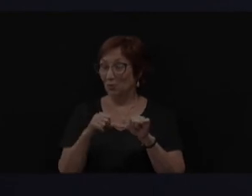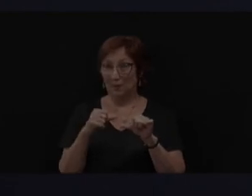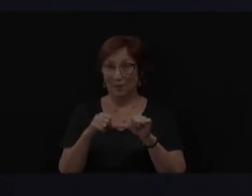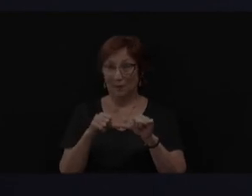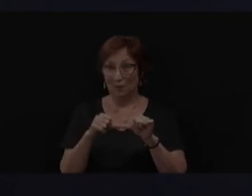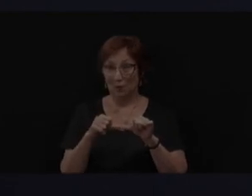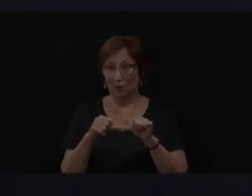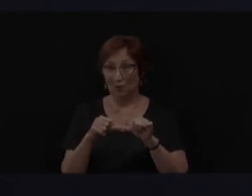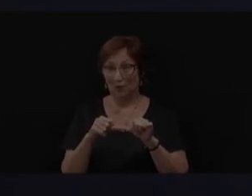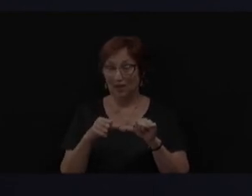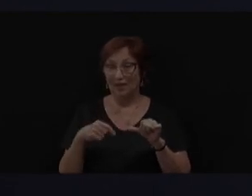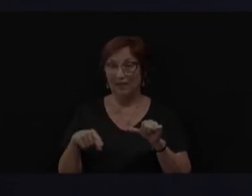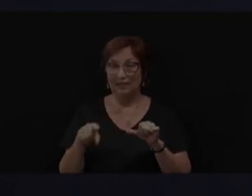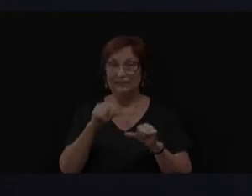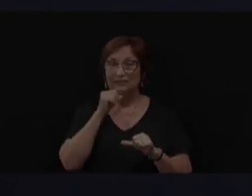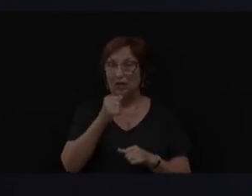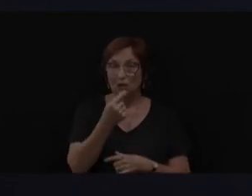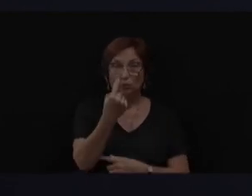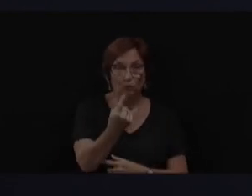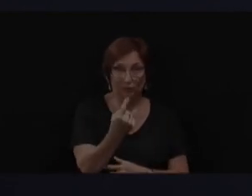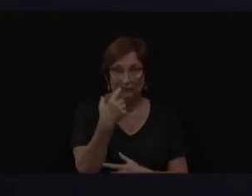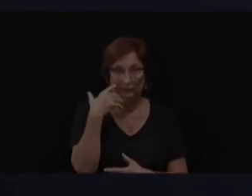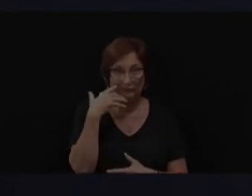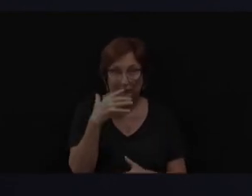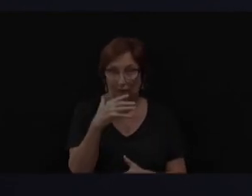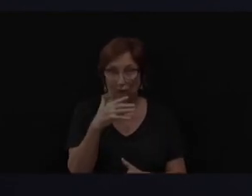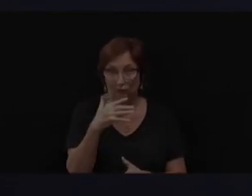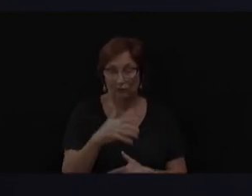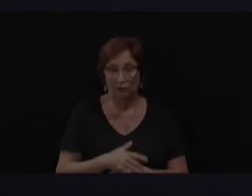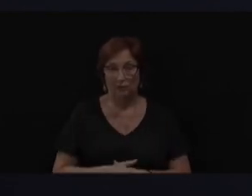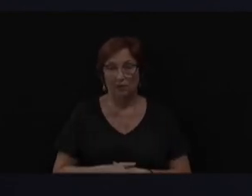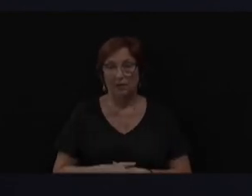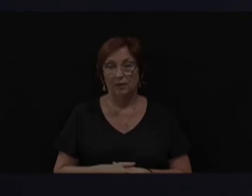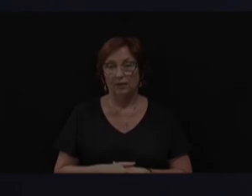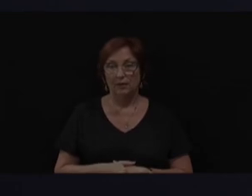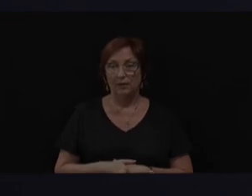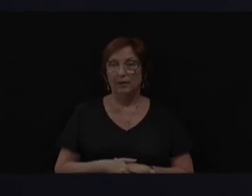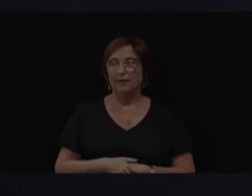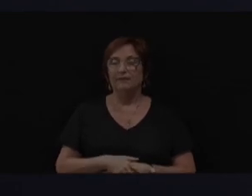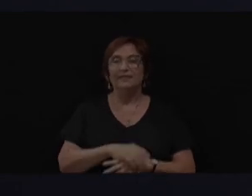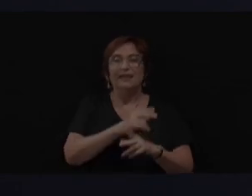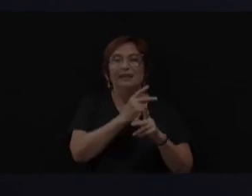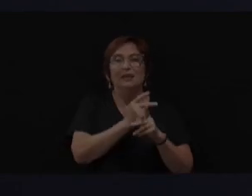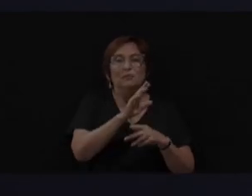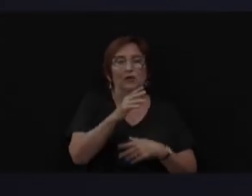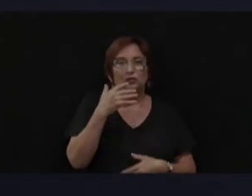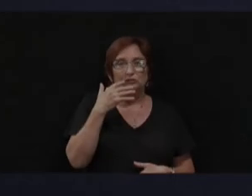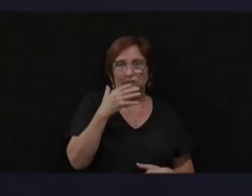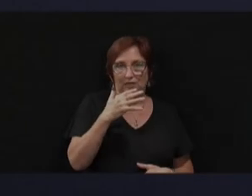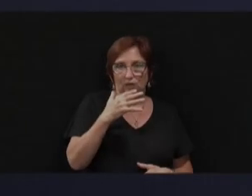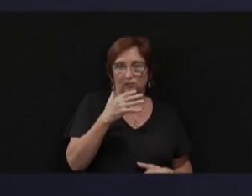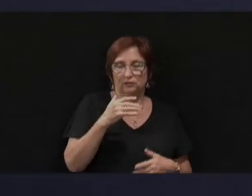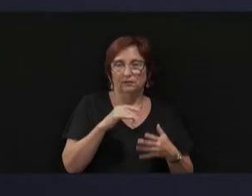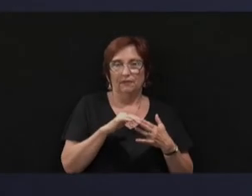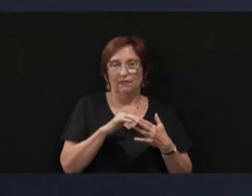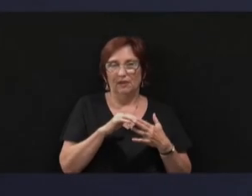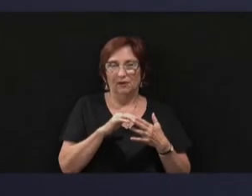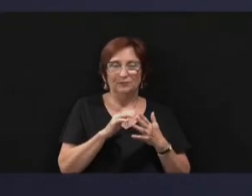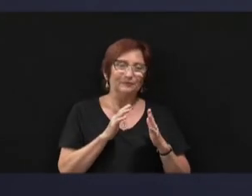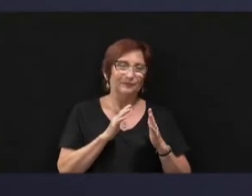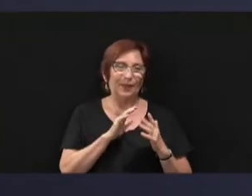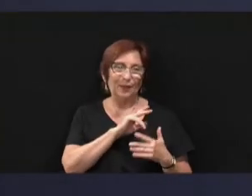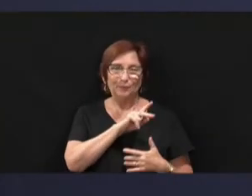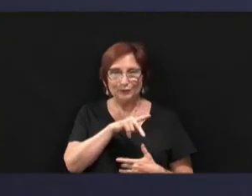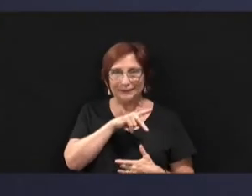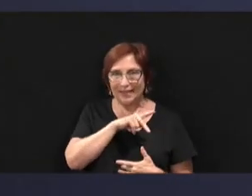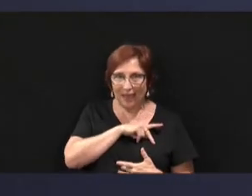these are not one sound. They maintain their sounds, their little personalities,